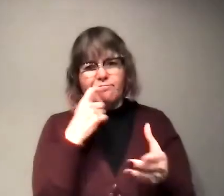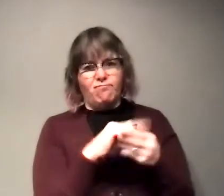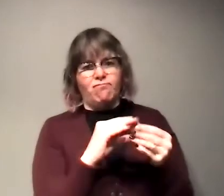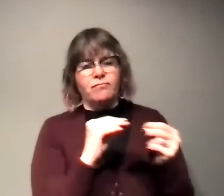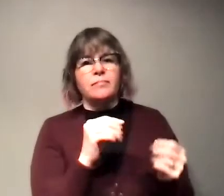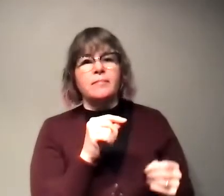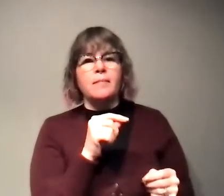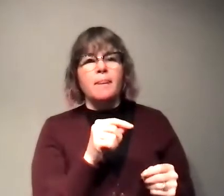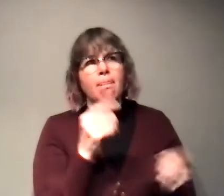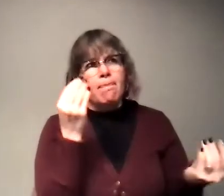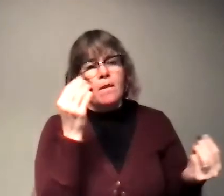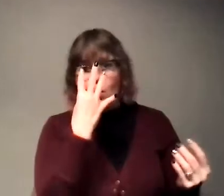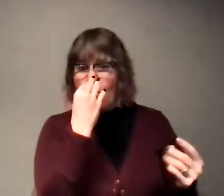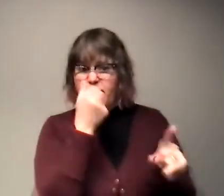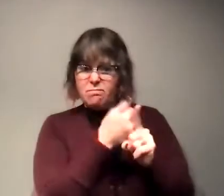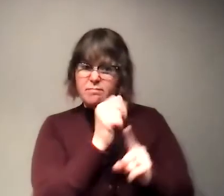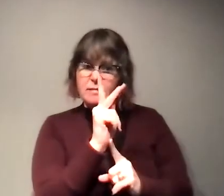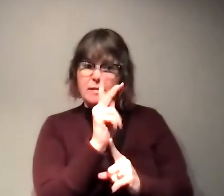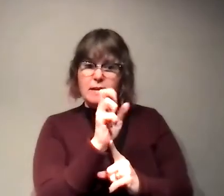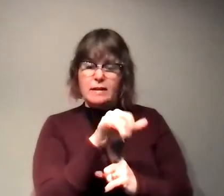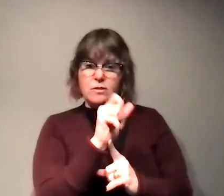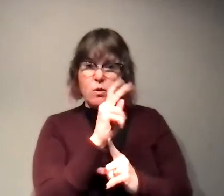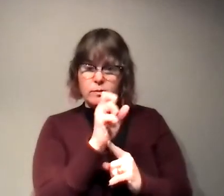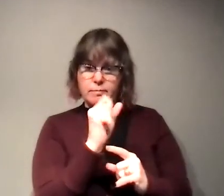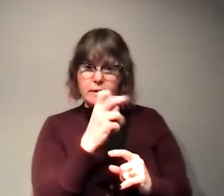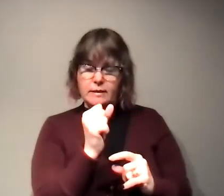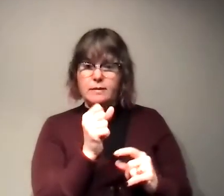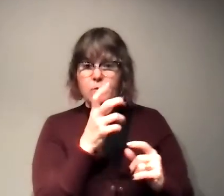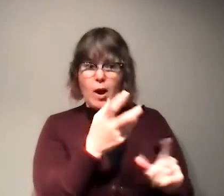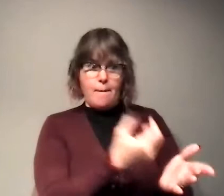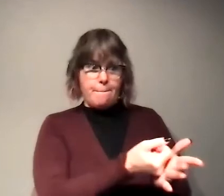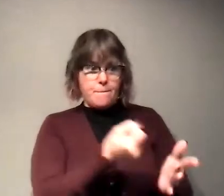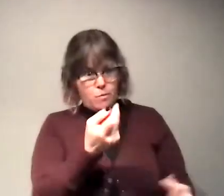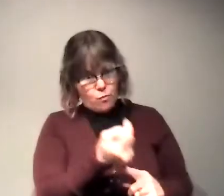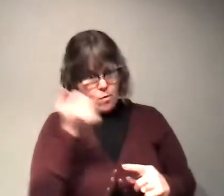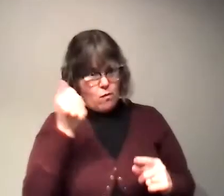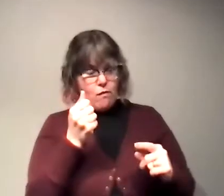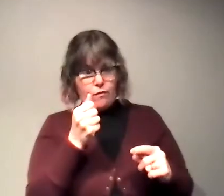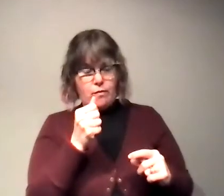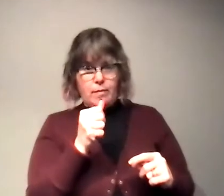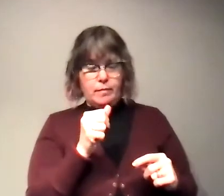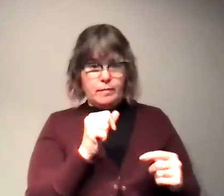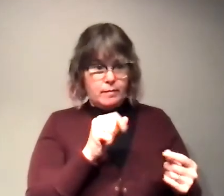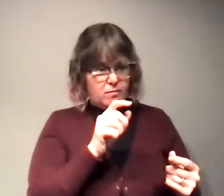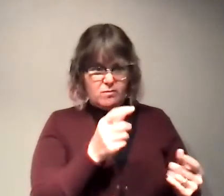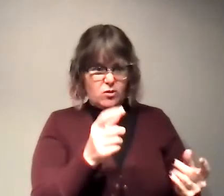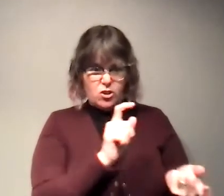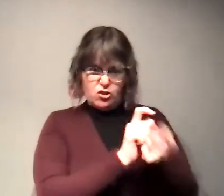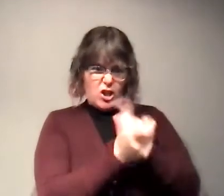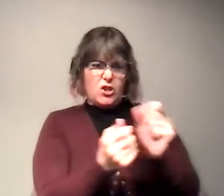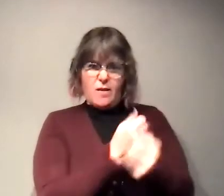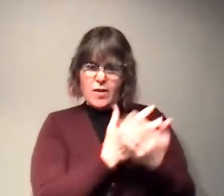talking about, you could think of wolves as a keystone species because removing them from the ecosystem in Yellowstone completely changed the whole